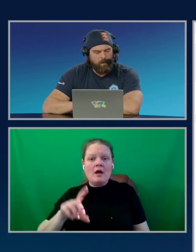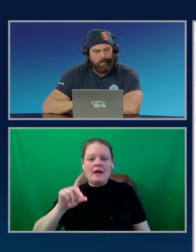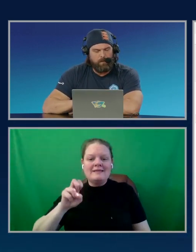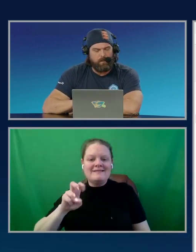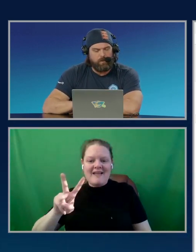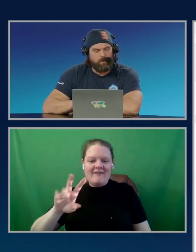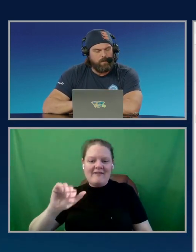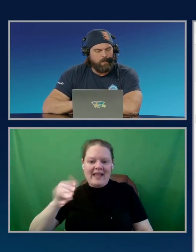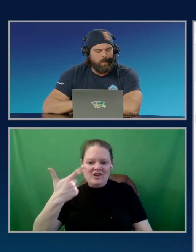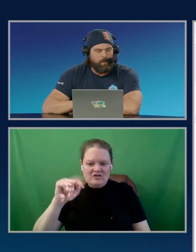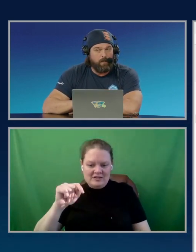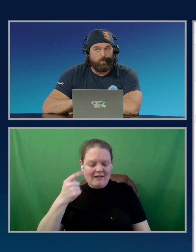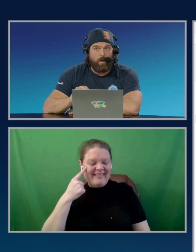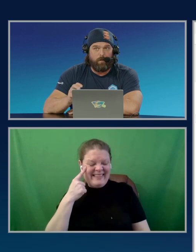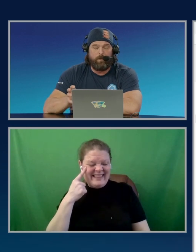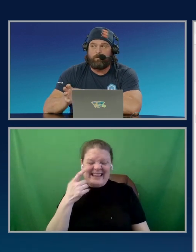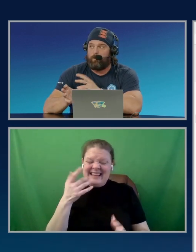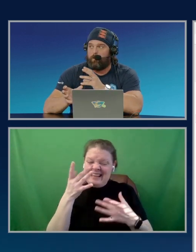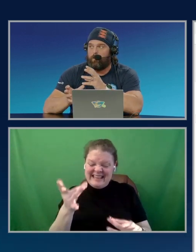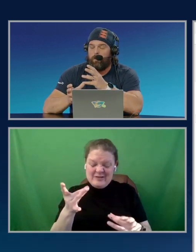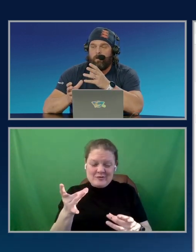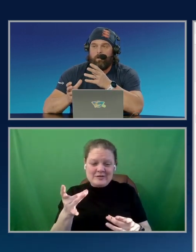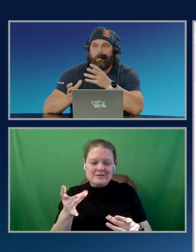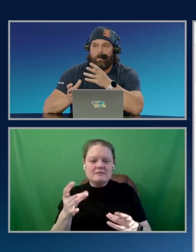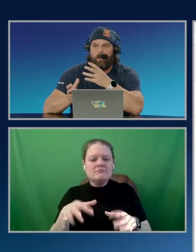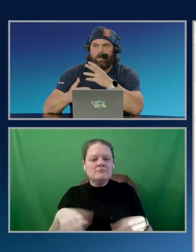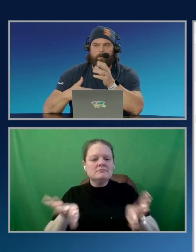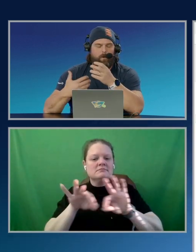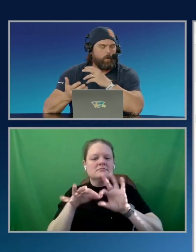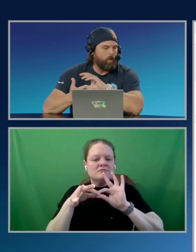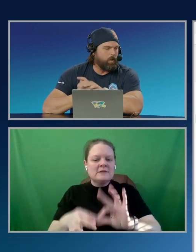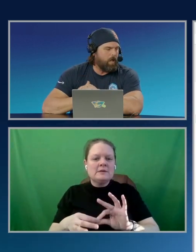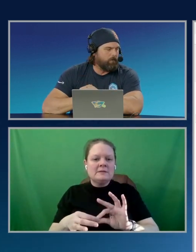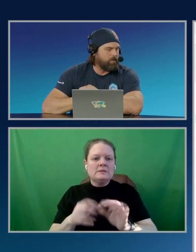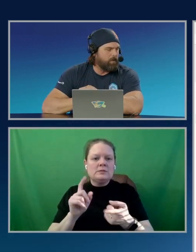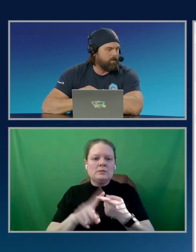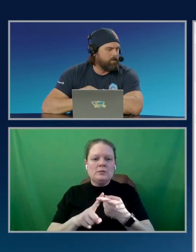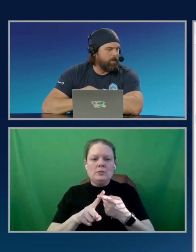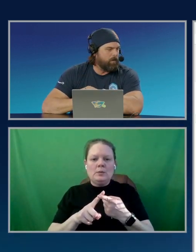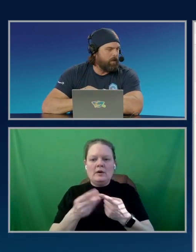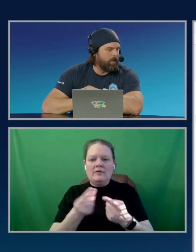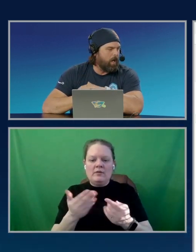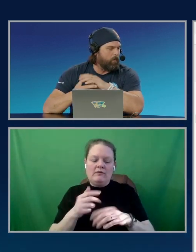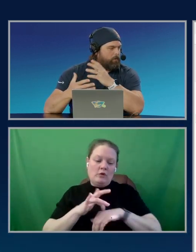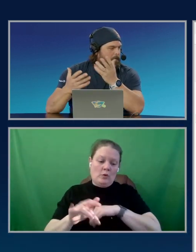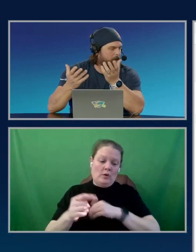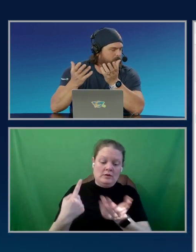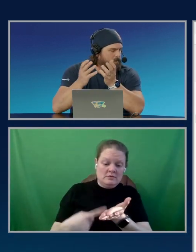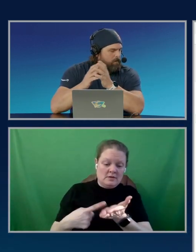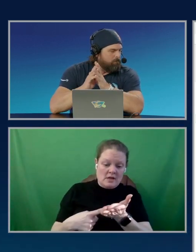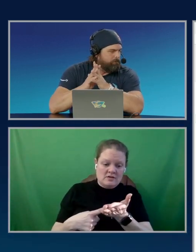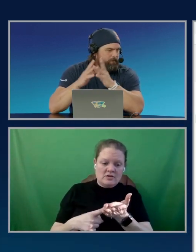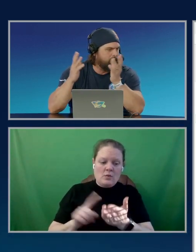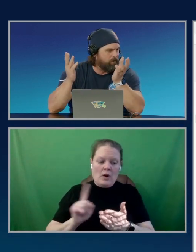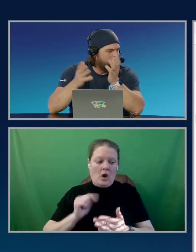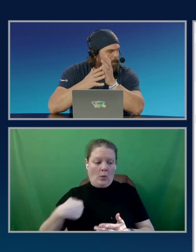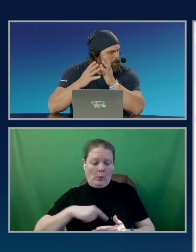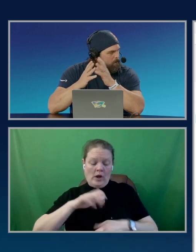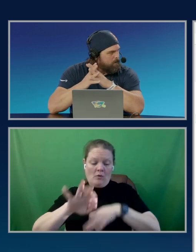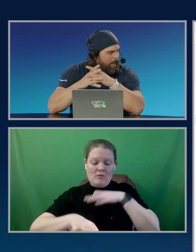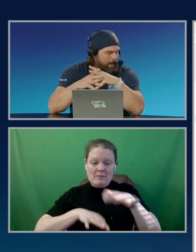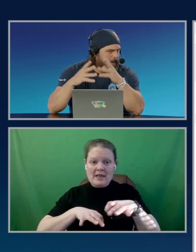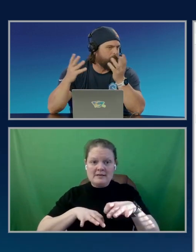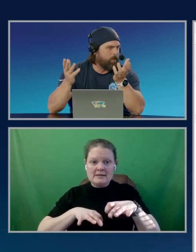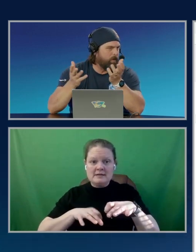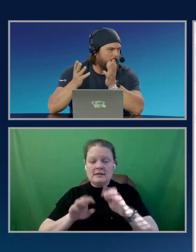is interesting, and I think is relevant to a couple of the earlier conversations where, like, are we replacing